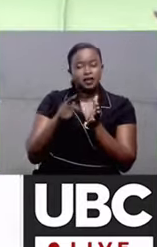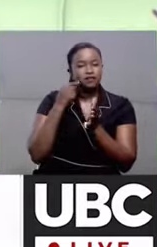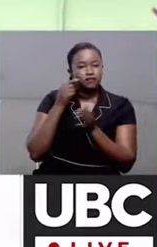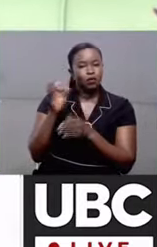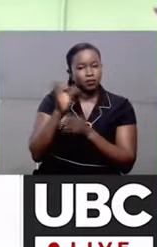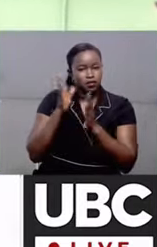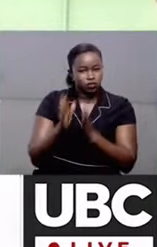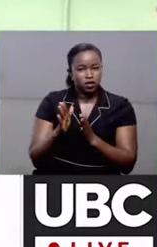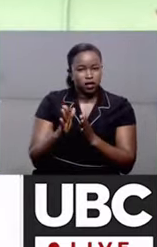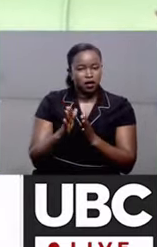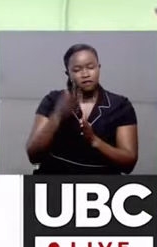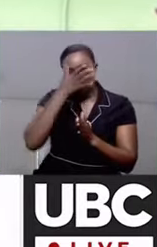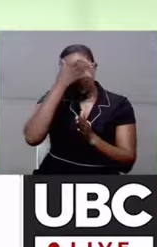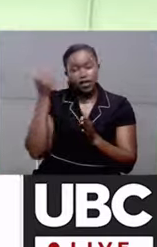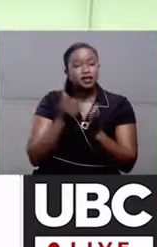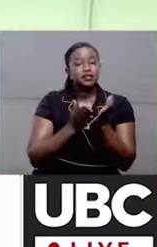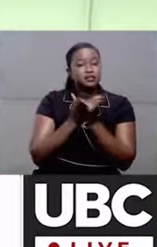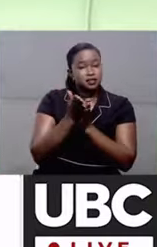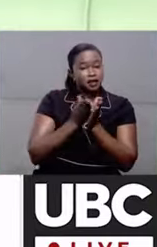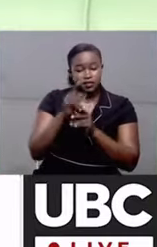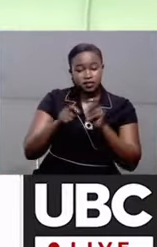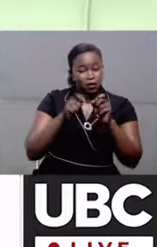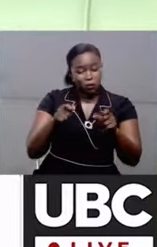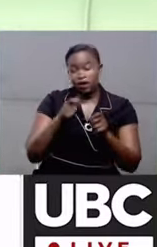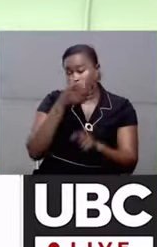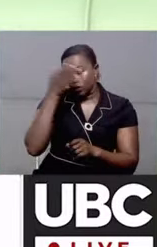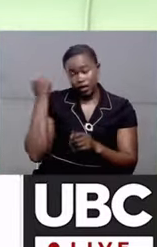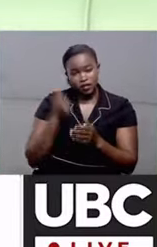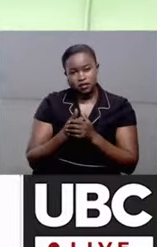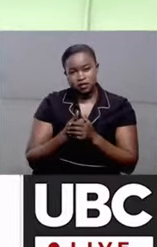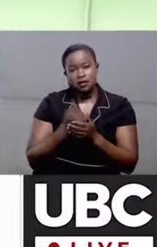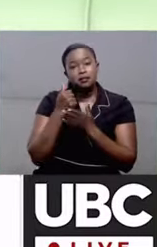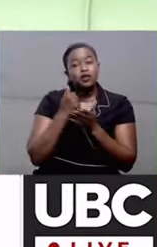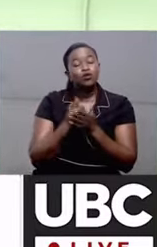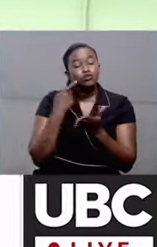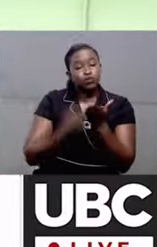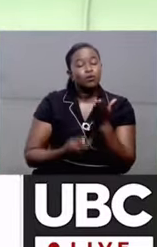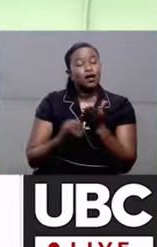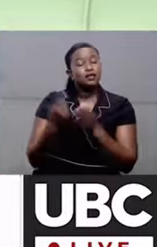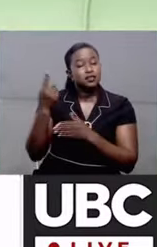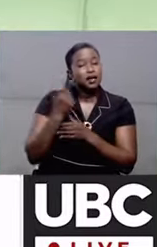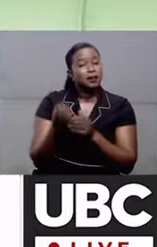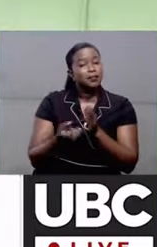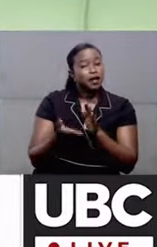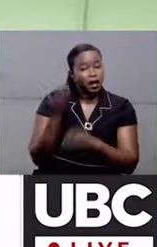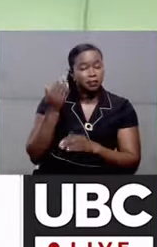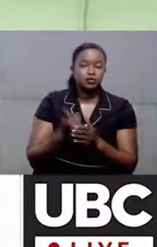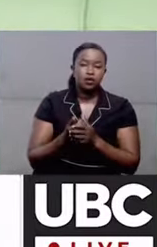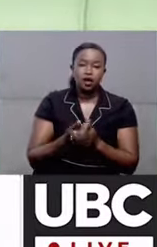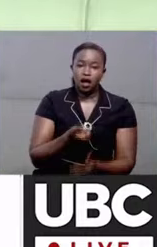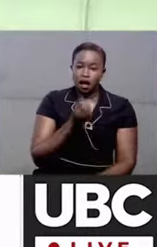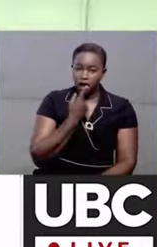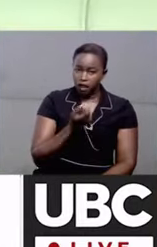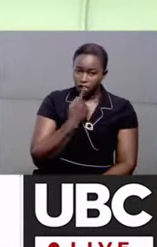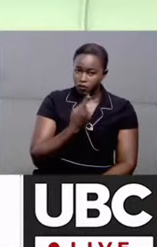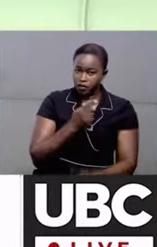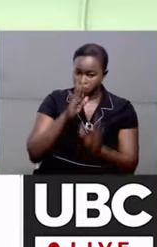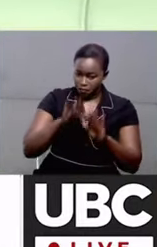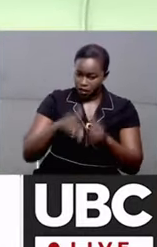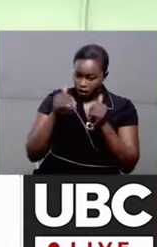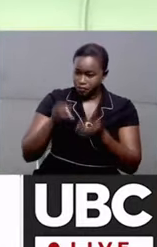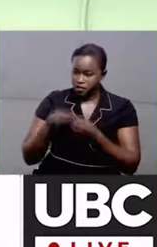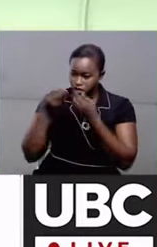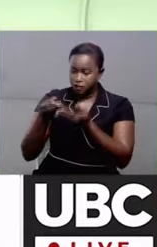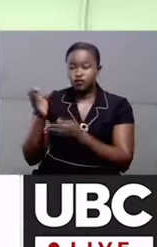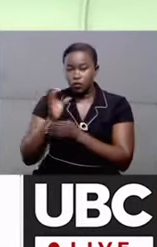about the service award. Because what is also coming up is that other than the allowance that this parliament gave the